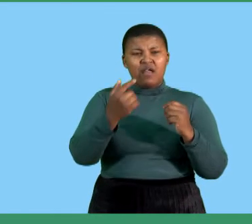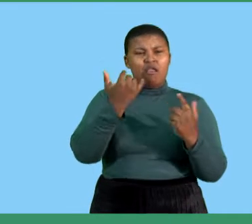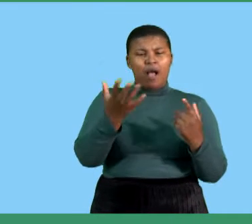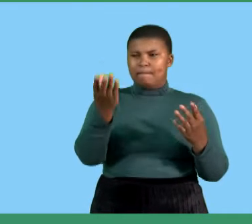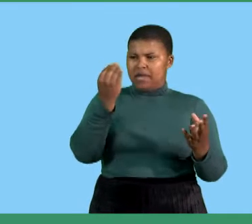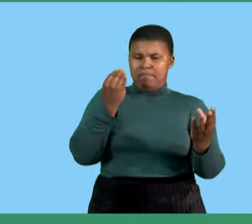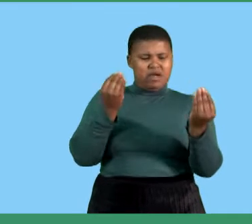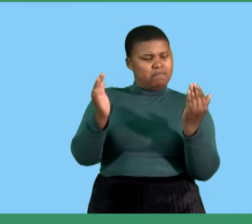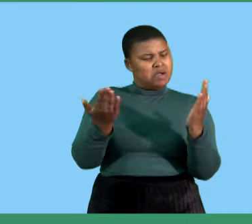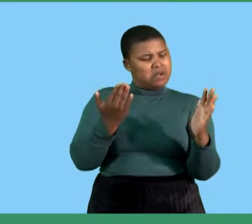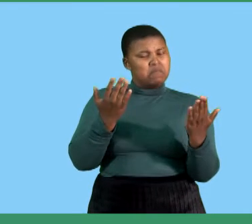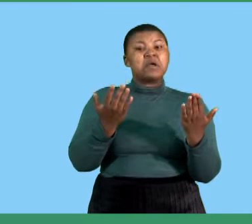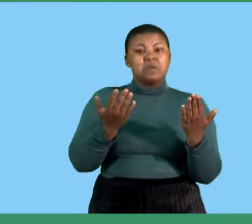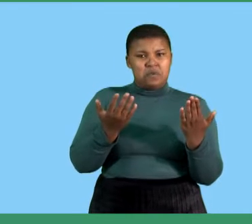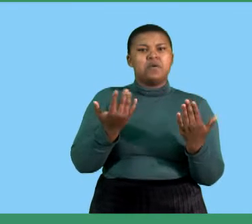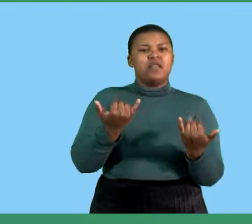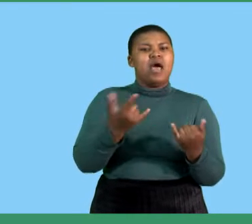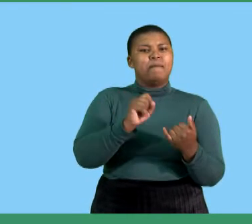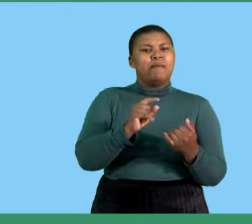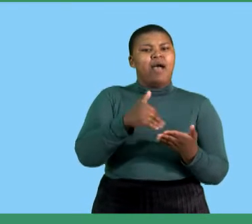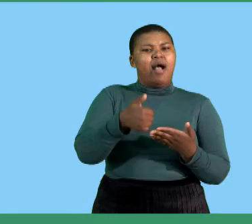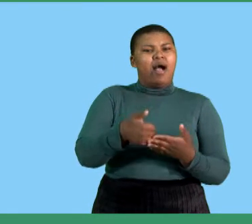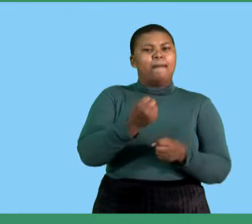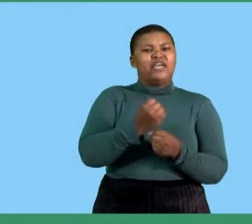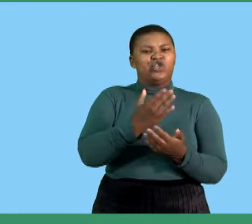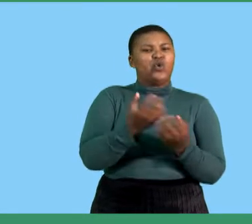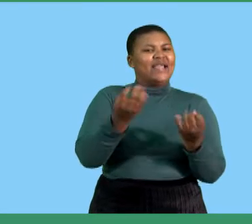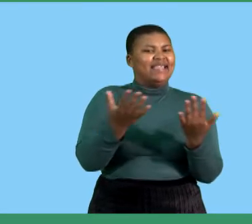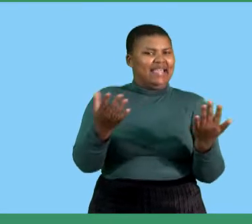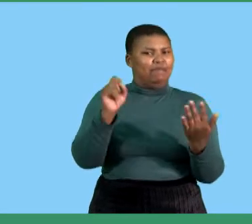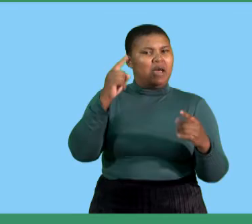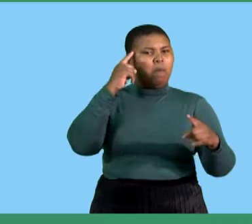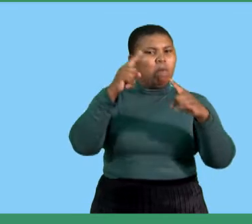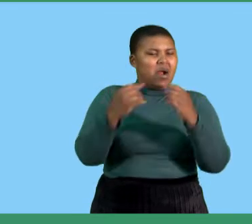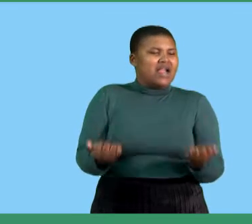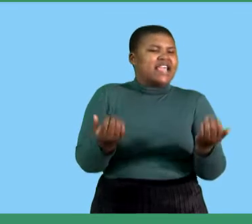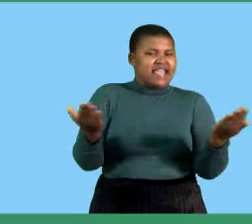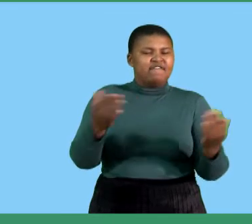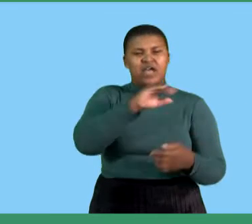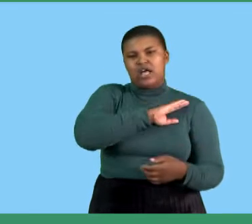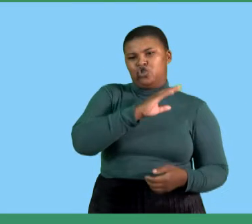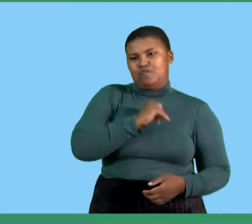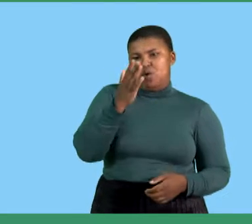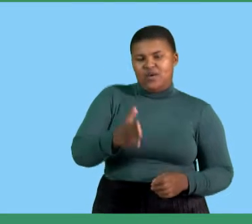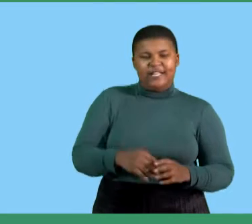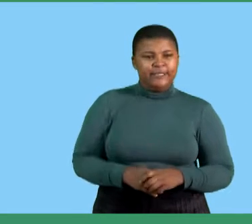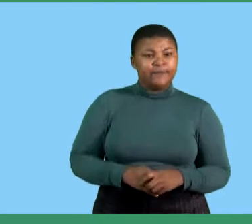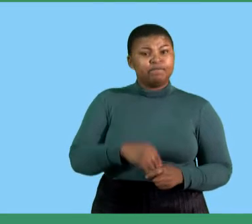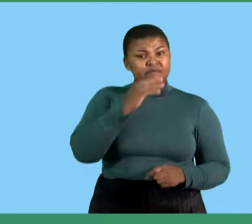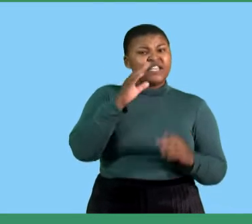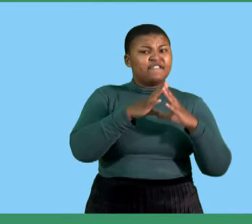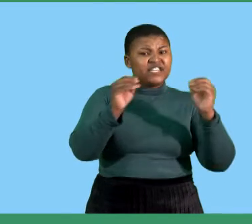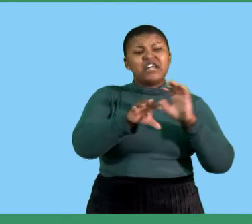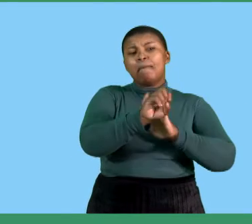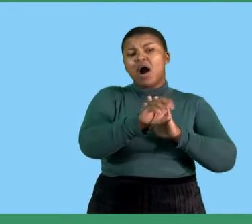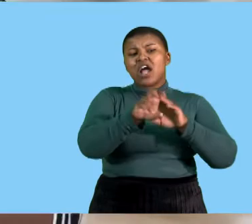shows interest in the goods and services the proposed business aims to offer. So after doing your